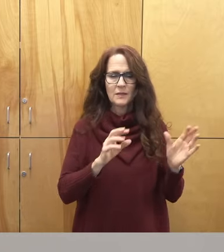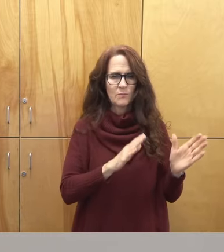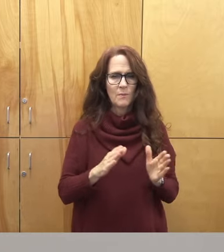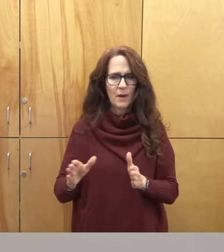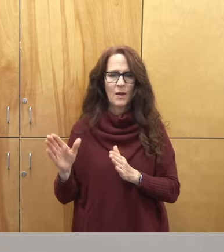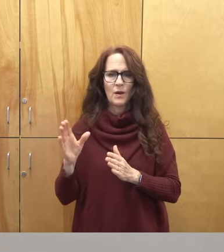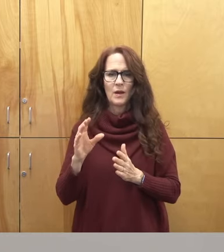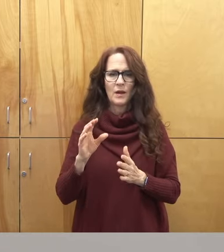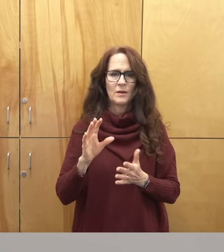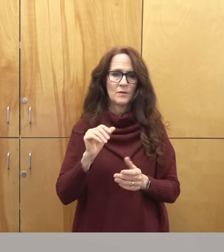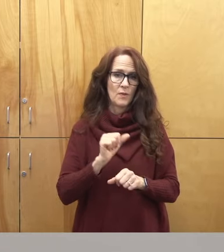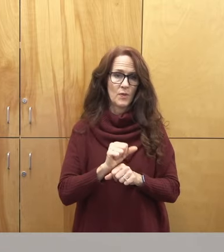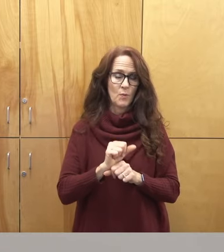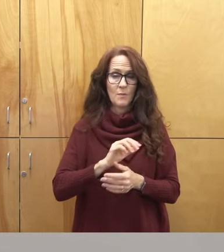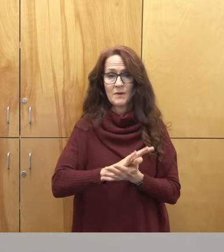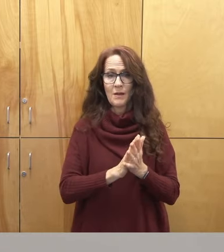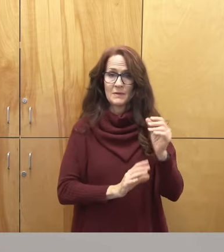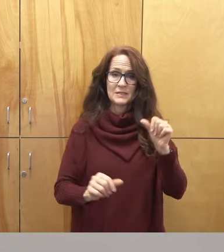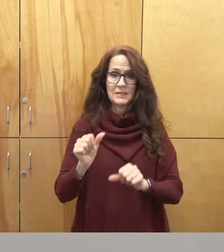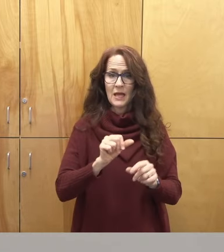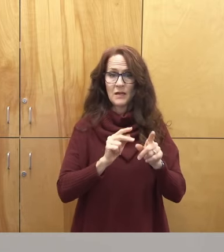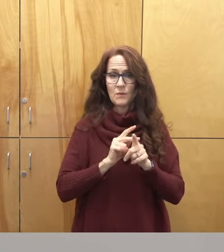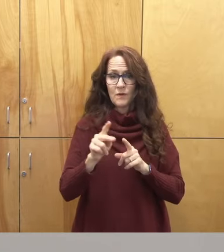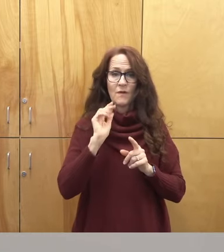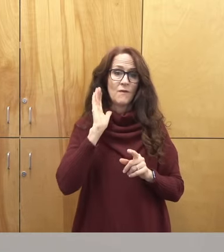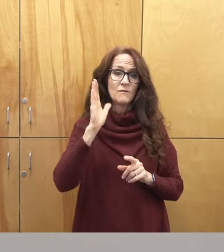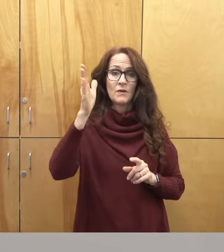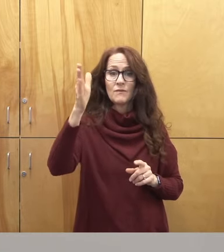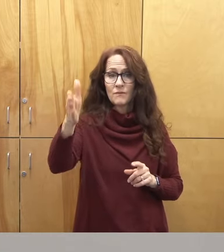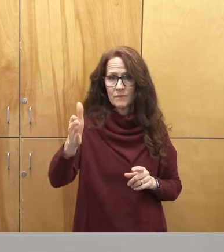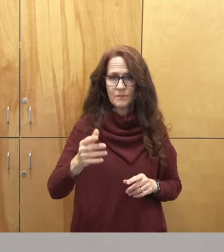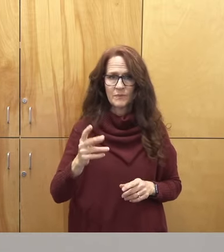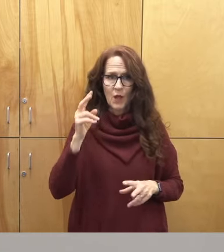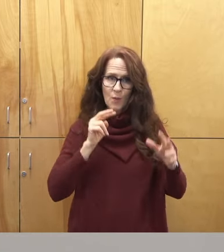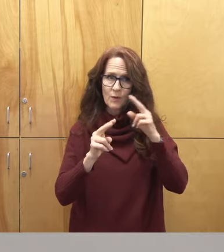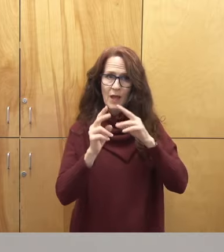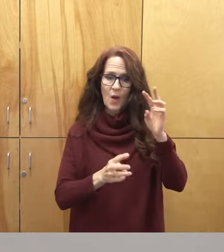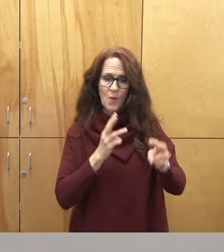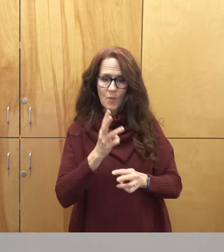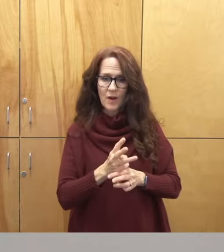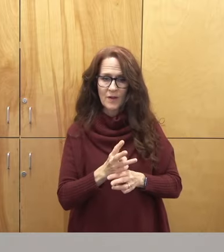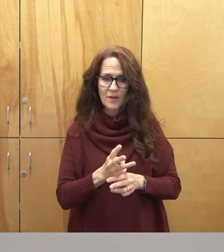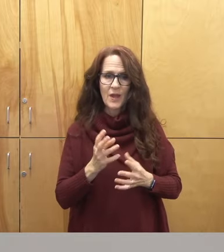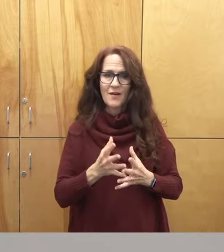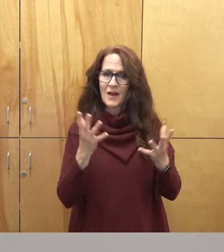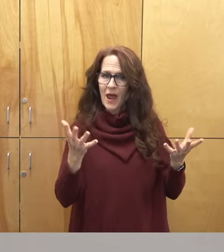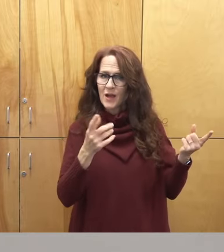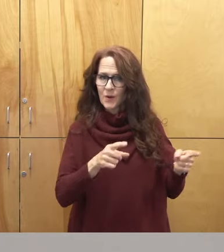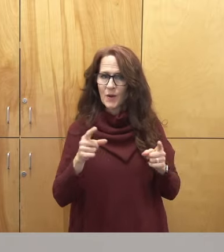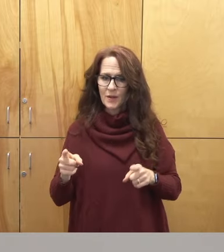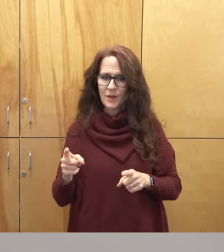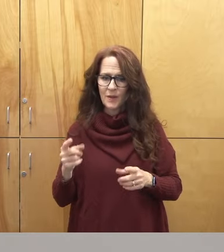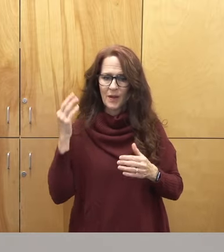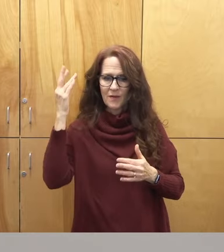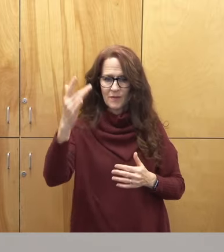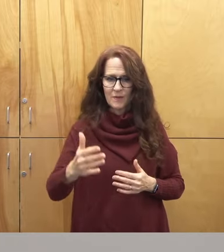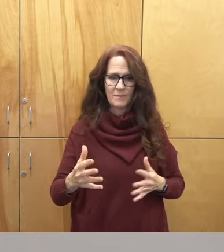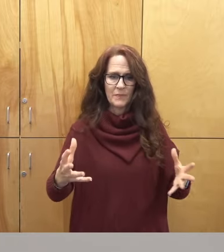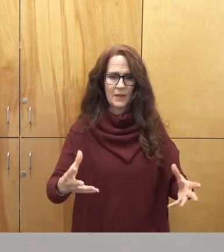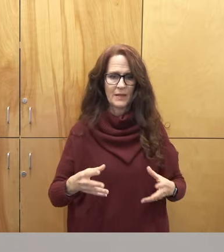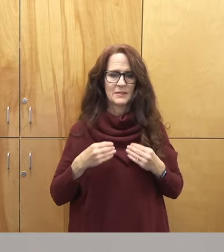work to become the science professionals of tomorrow. Look out, world. You've still got a lot going on, going ahead of you. Please